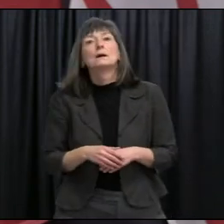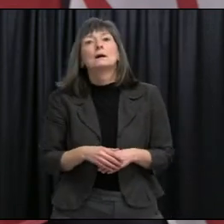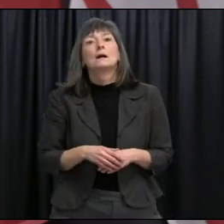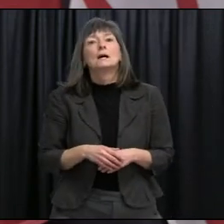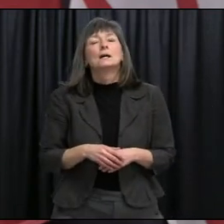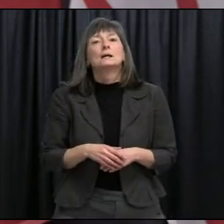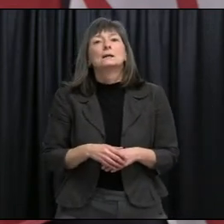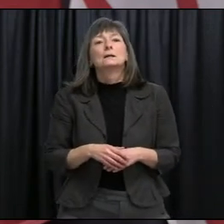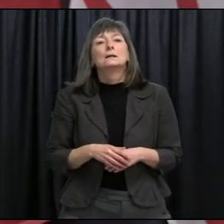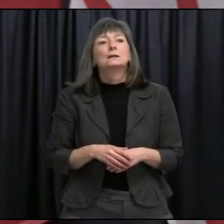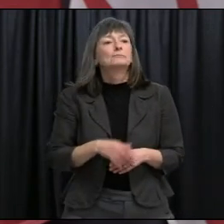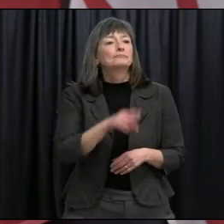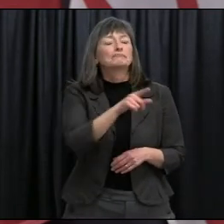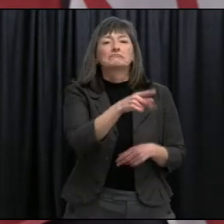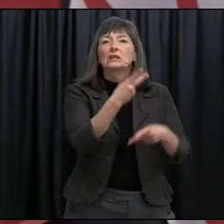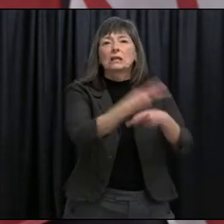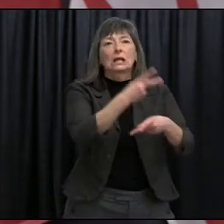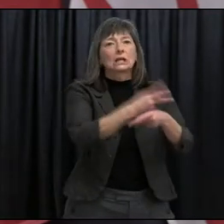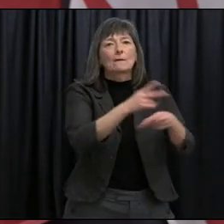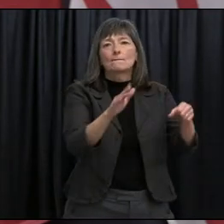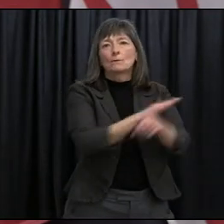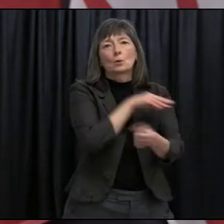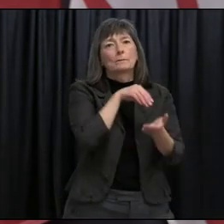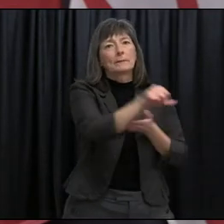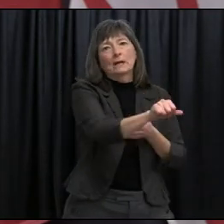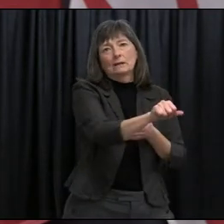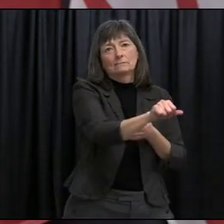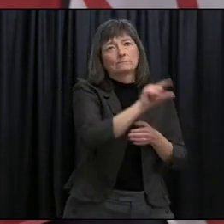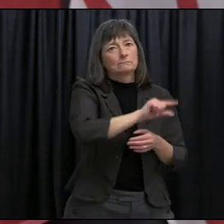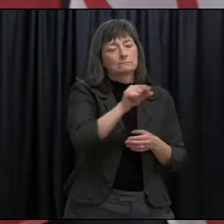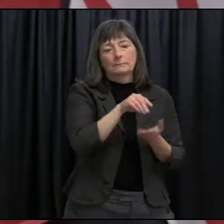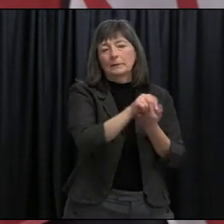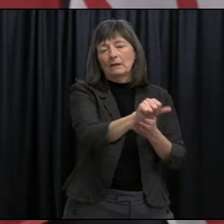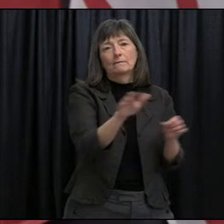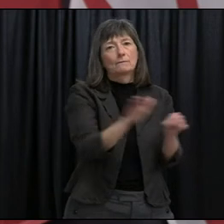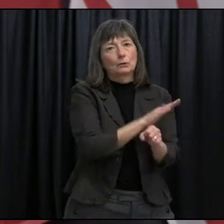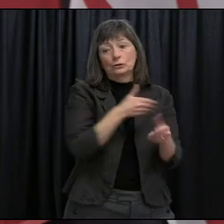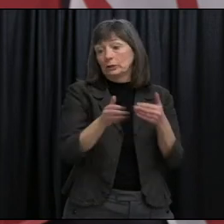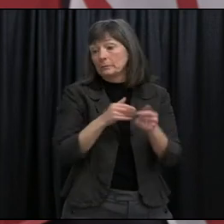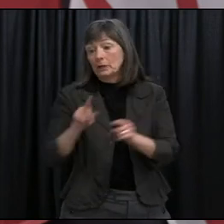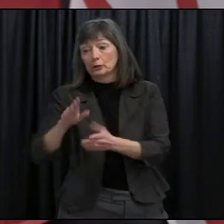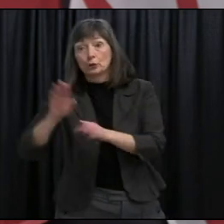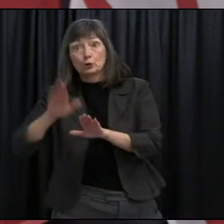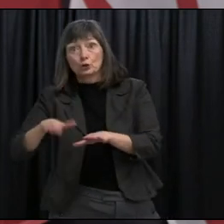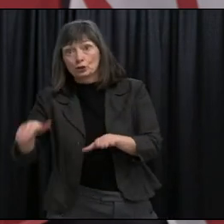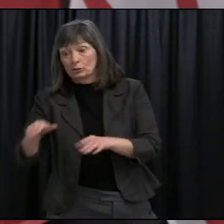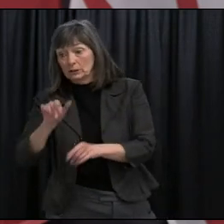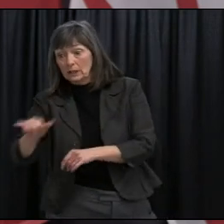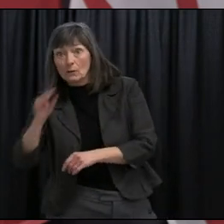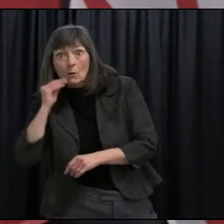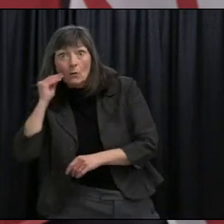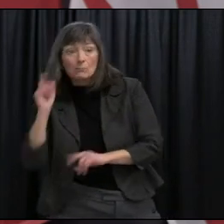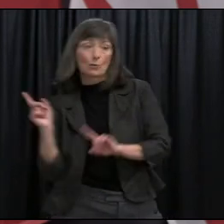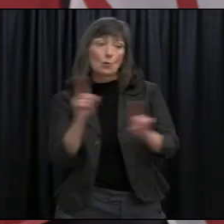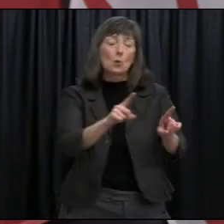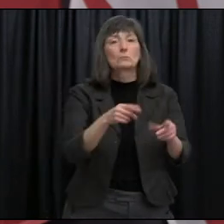operations will receive their full regular payment from government. So a parent who